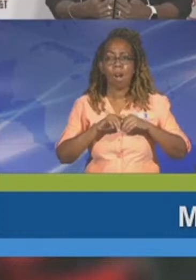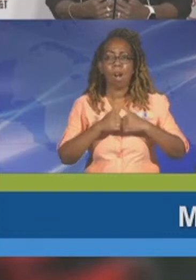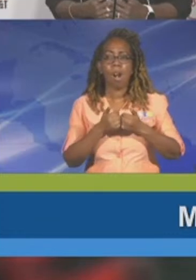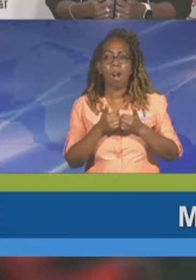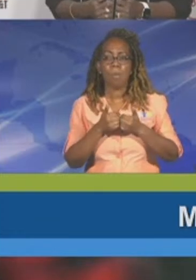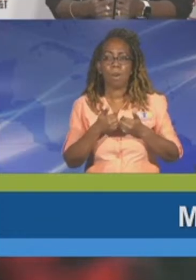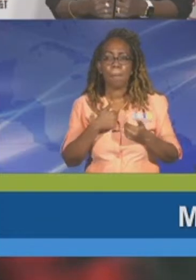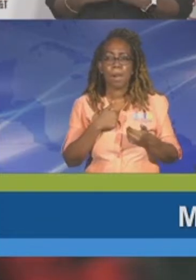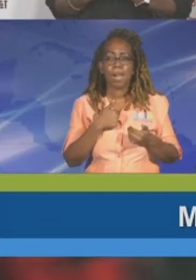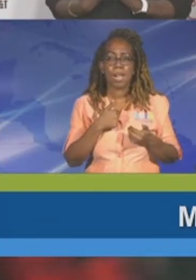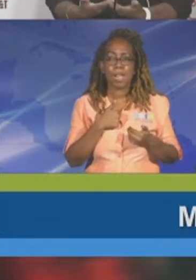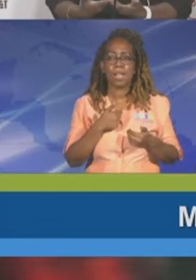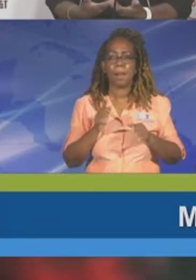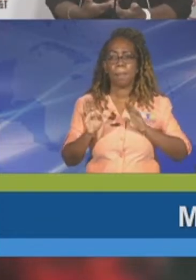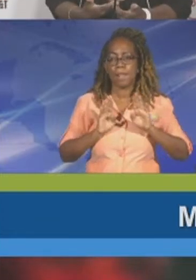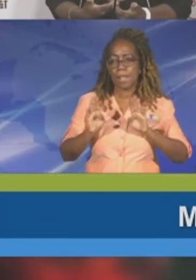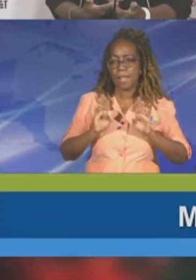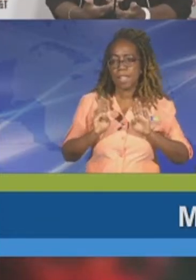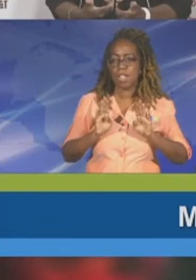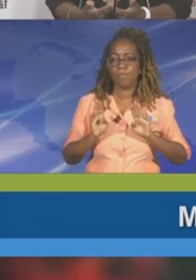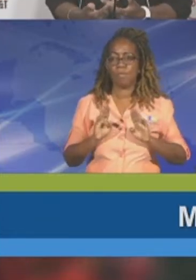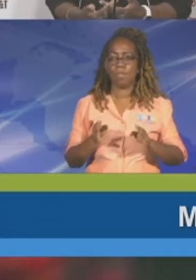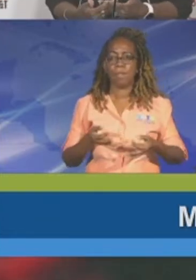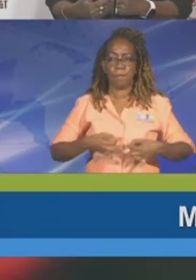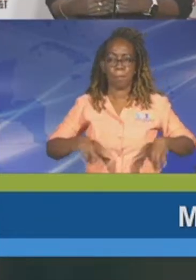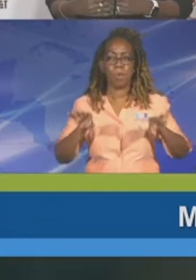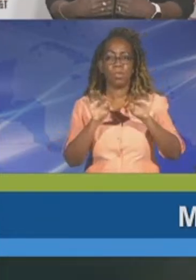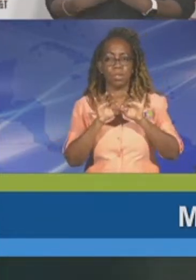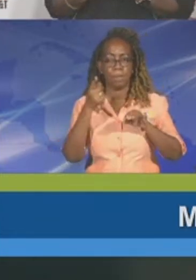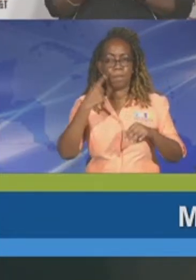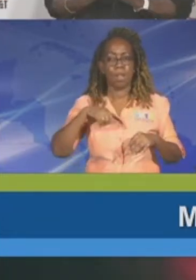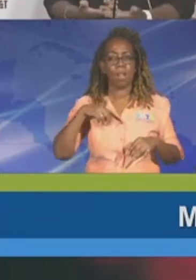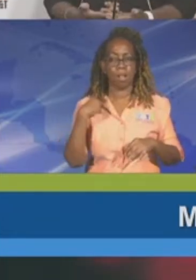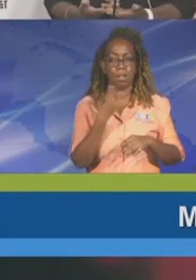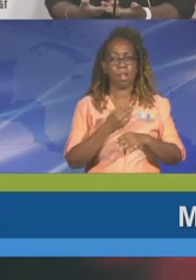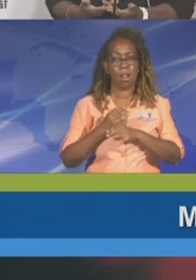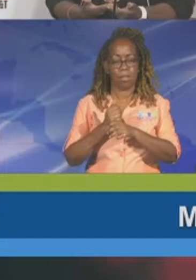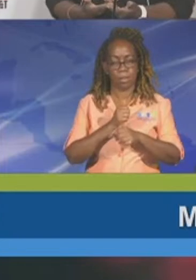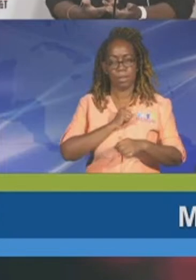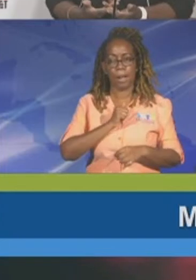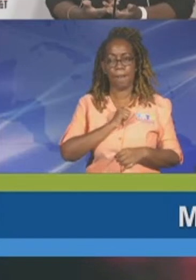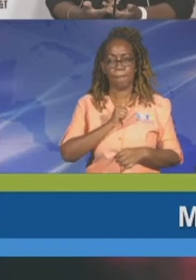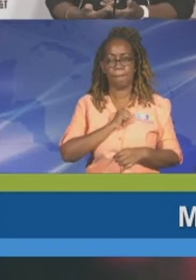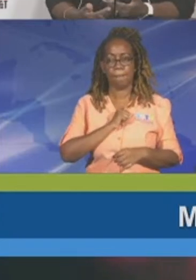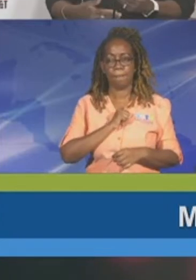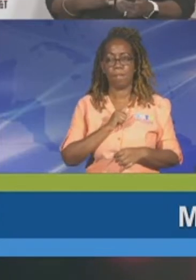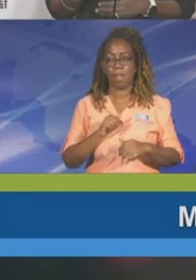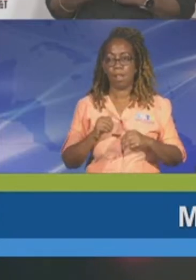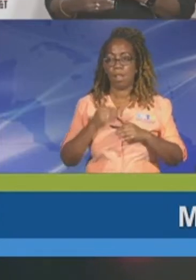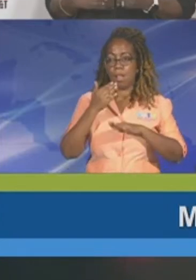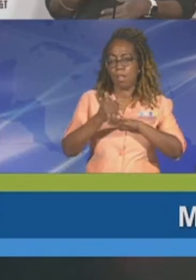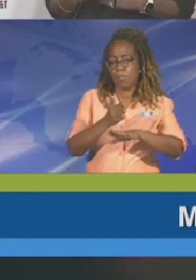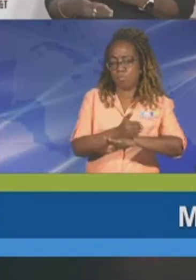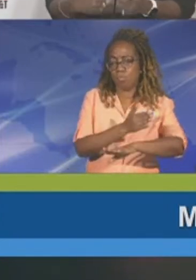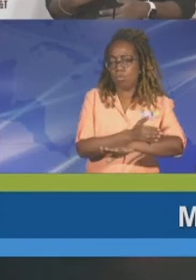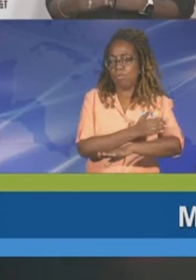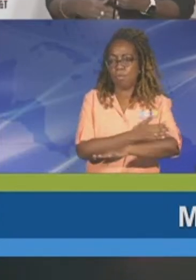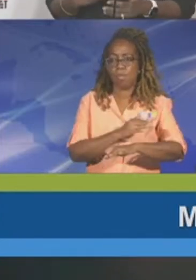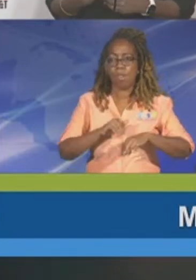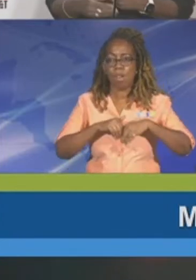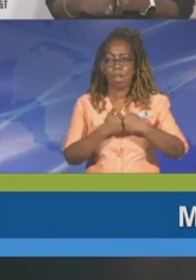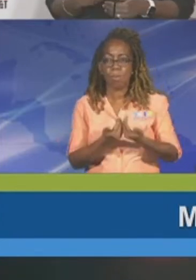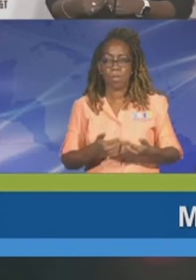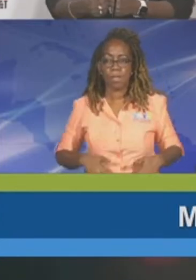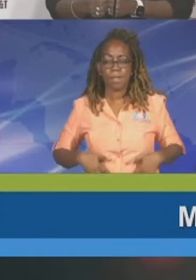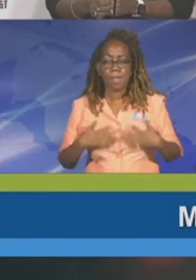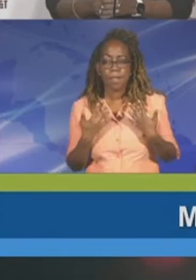very important for us to take care of ourselves and for us to build our coping skills so as we have that arsenal